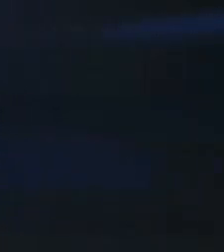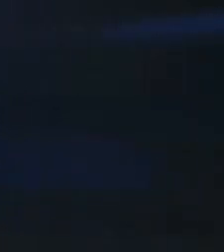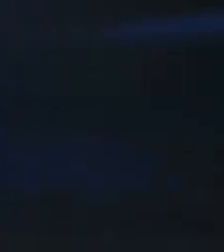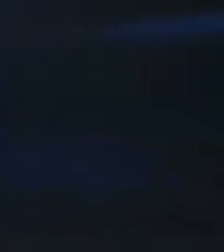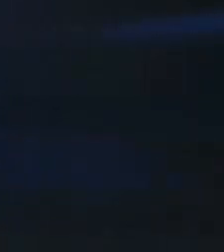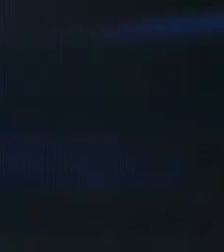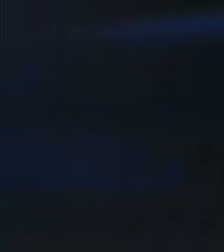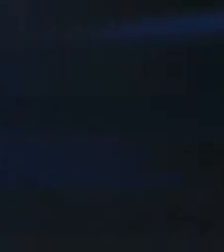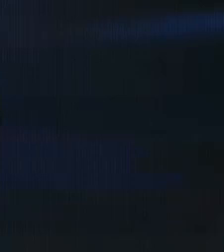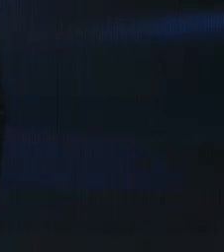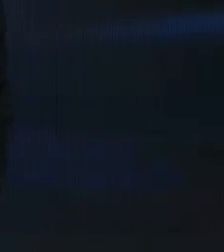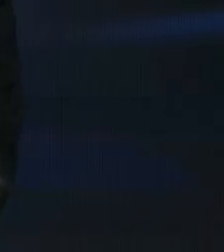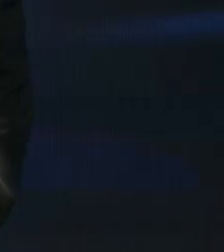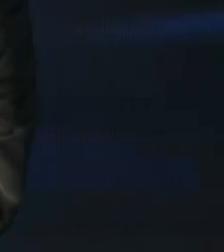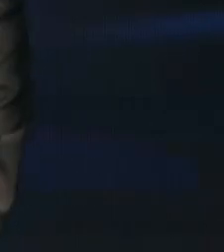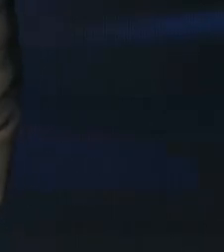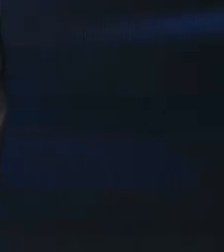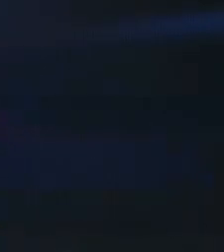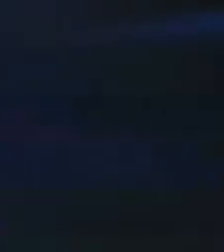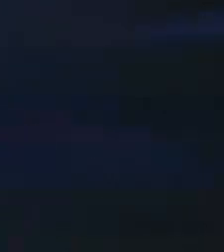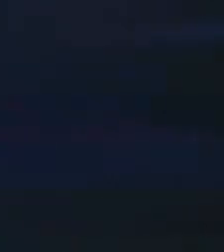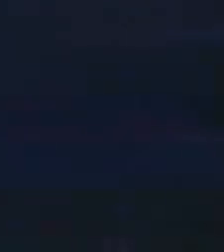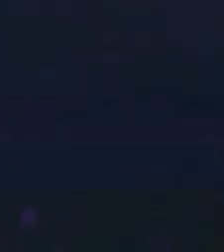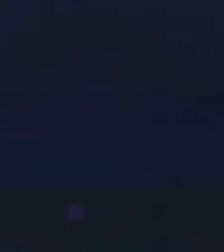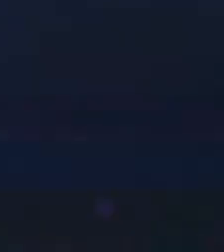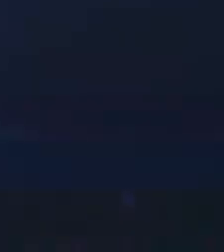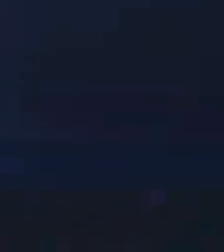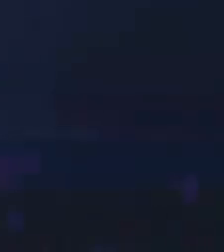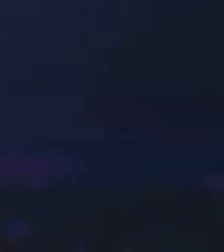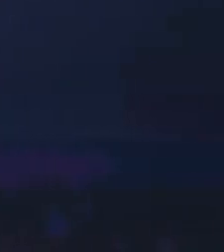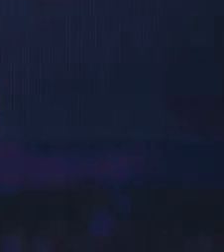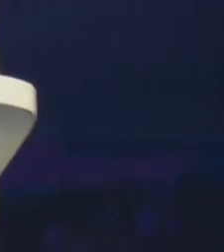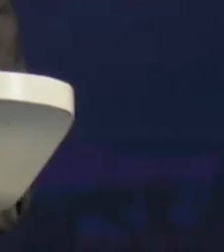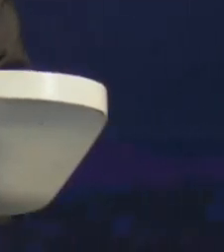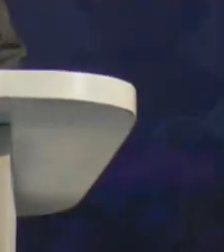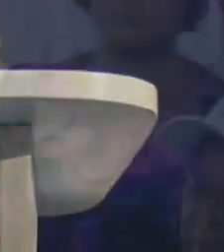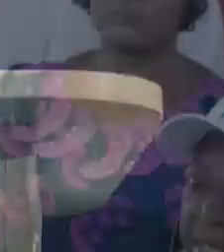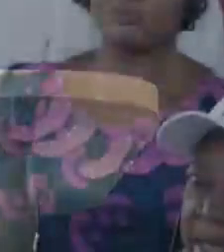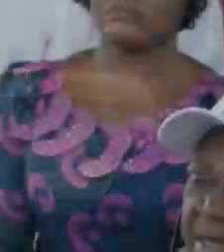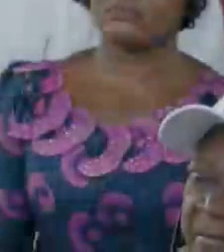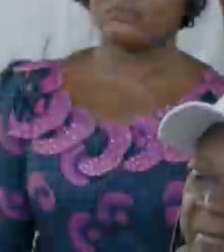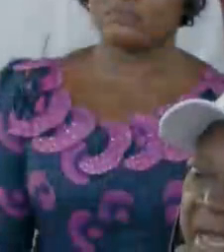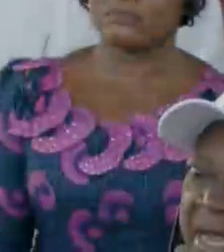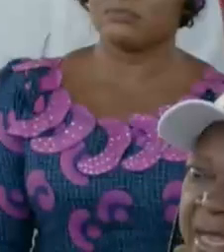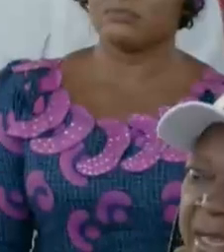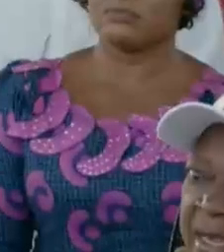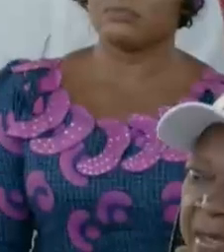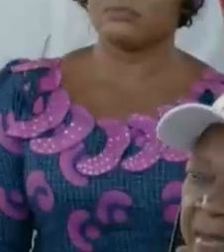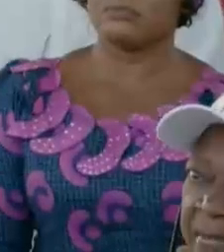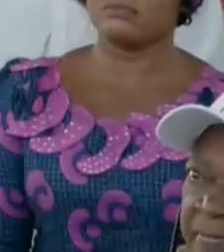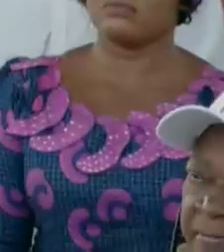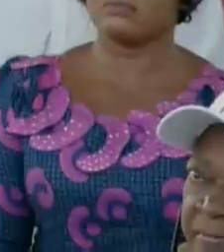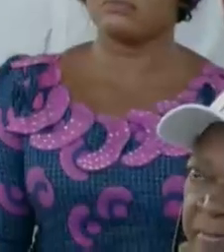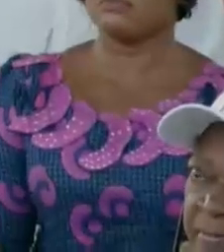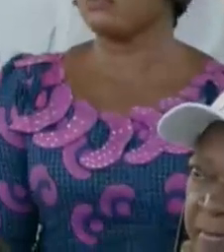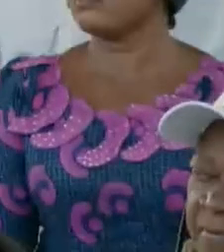Amen. Thank you, Lord, for the answer. In Jesus' name, we pray. Amen. And